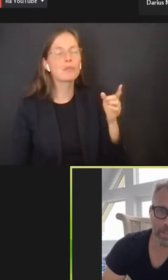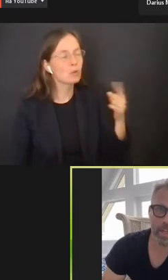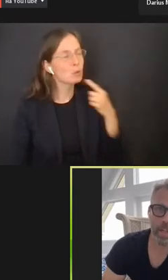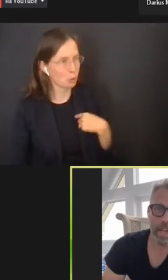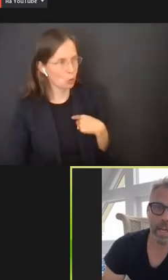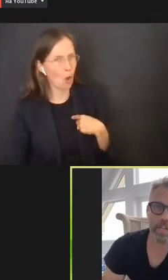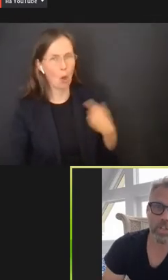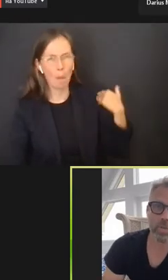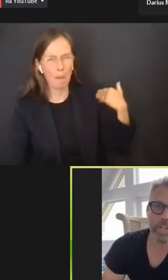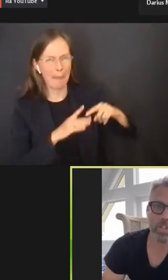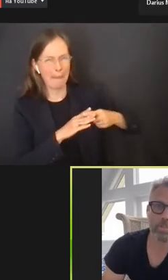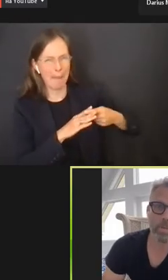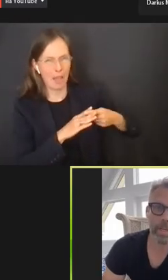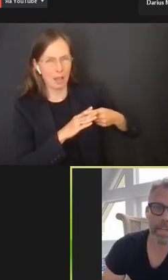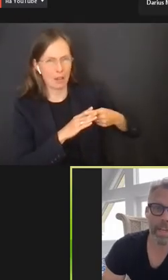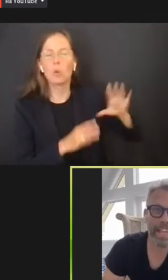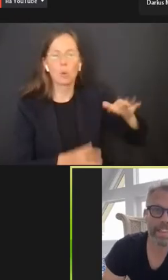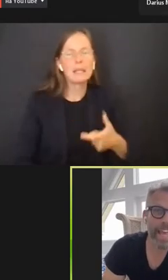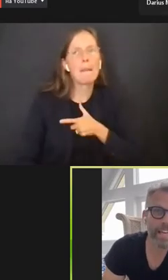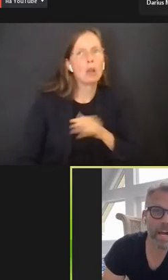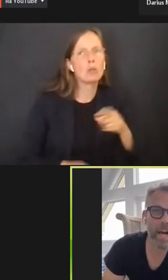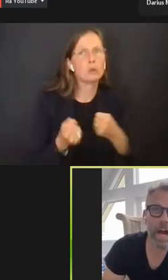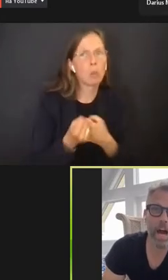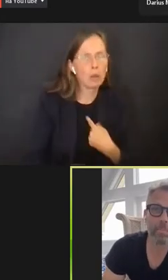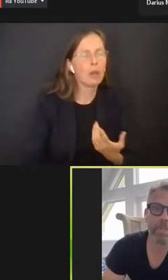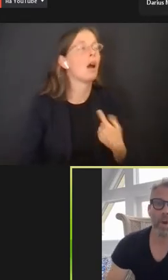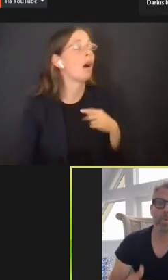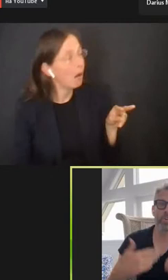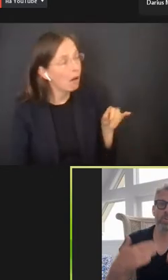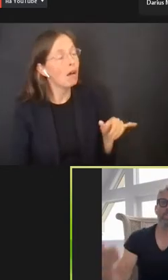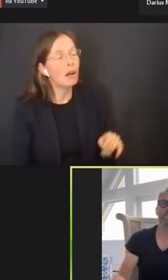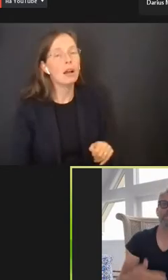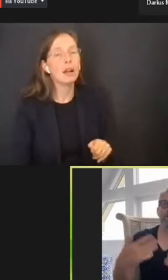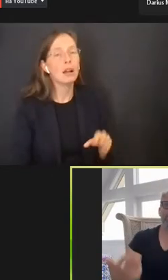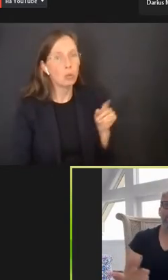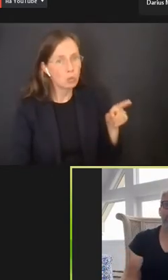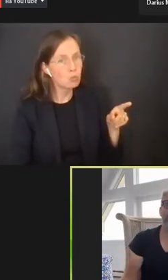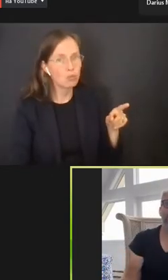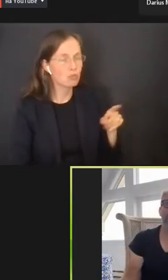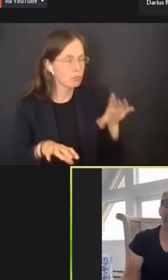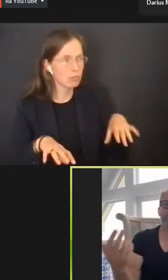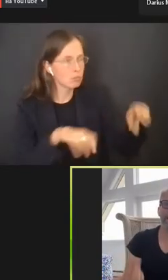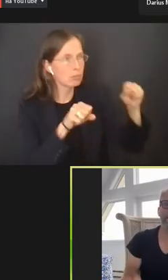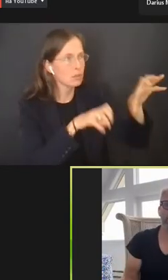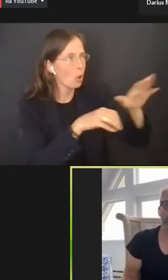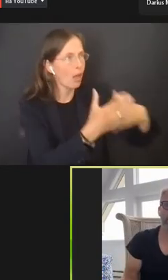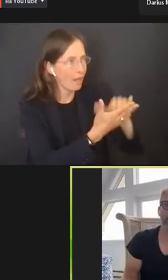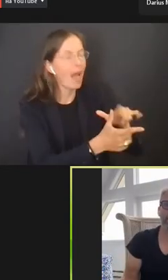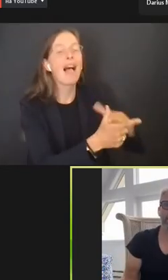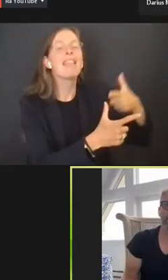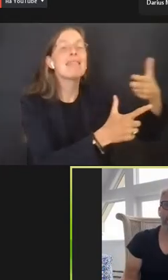turn and you need to support me. And then, you know, you did all of that stuff. And then it was my